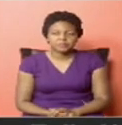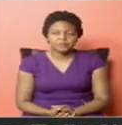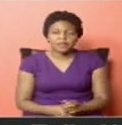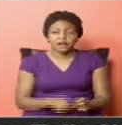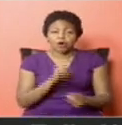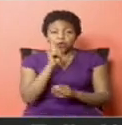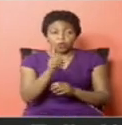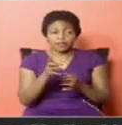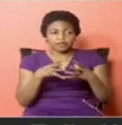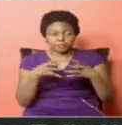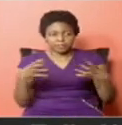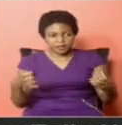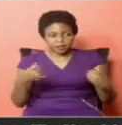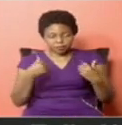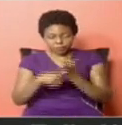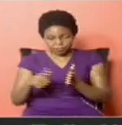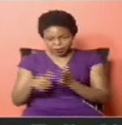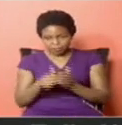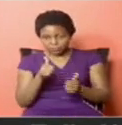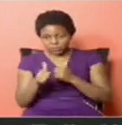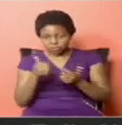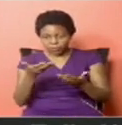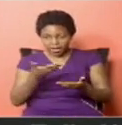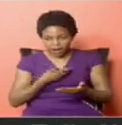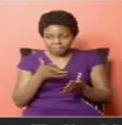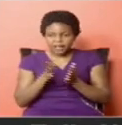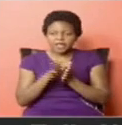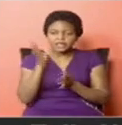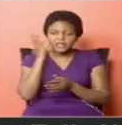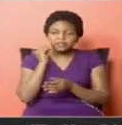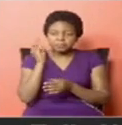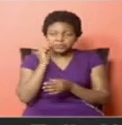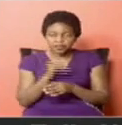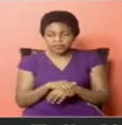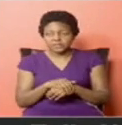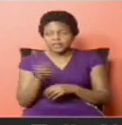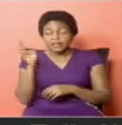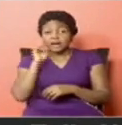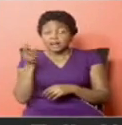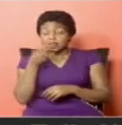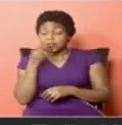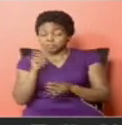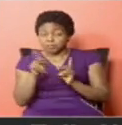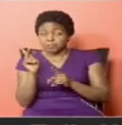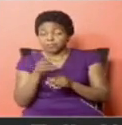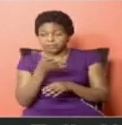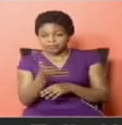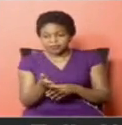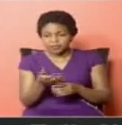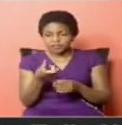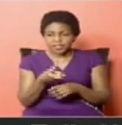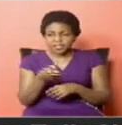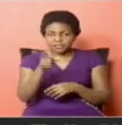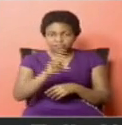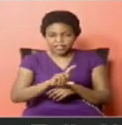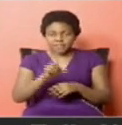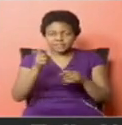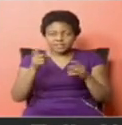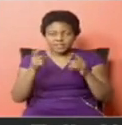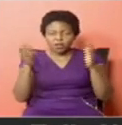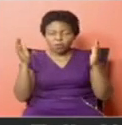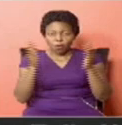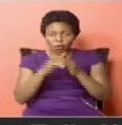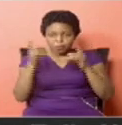One of the biggest problems that we had and we experienced that deaf people came forth was the increased violence